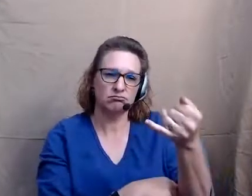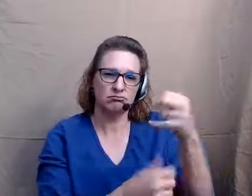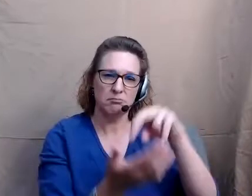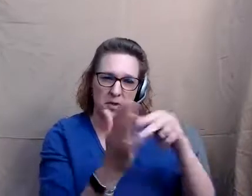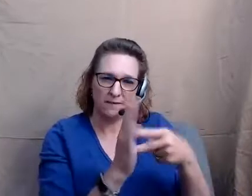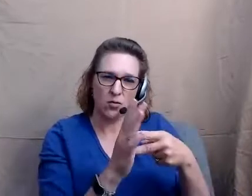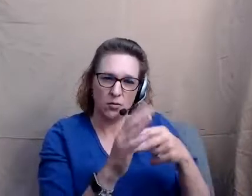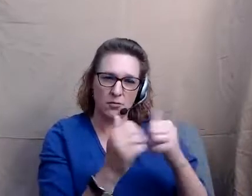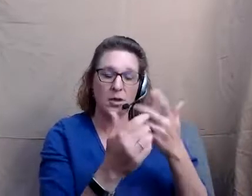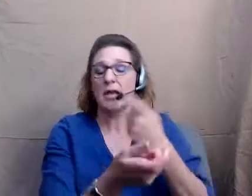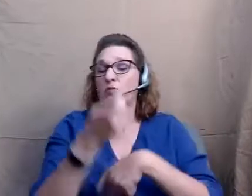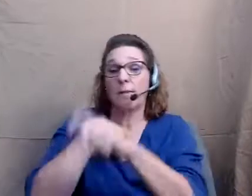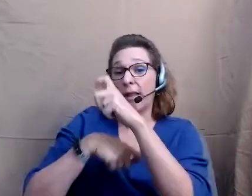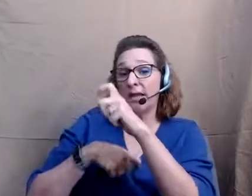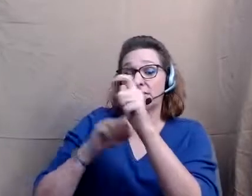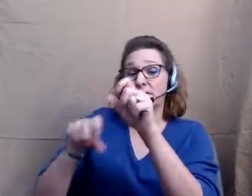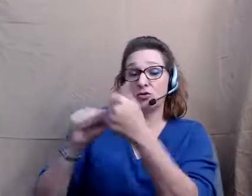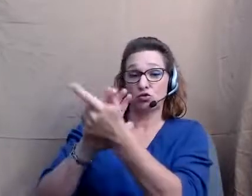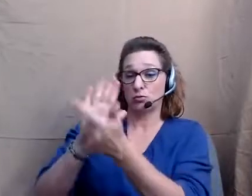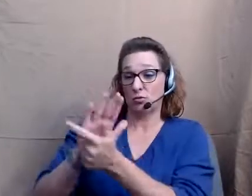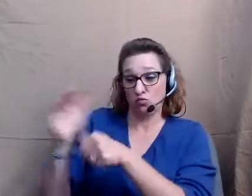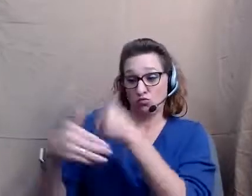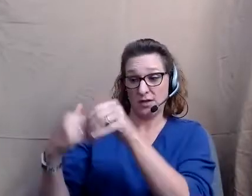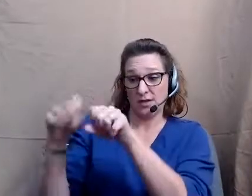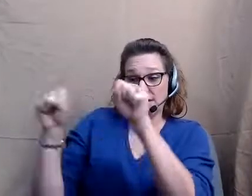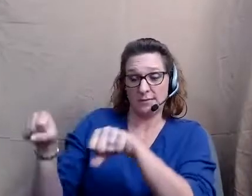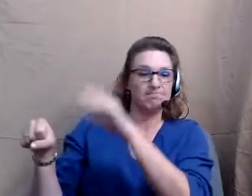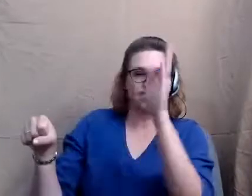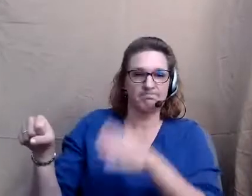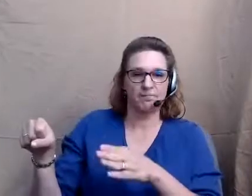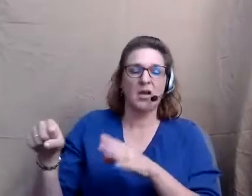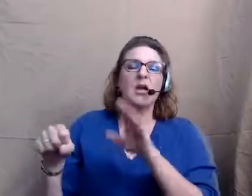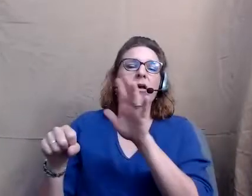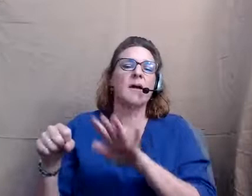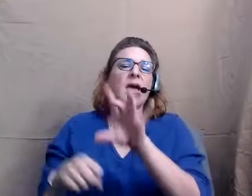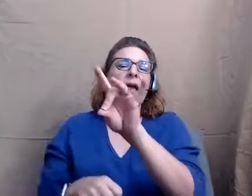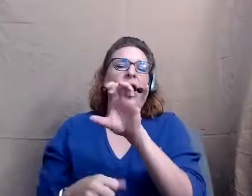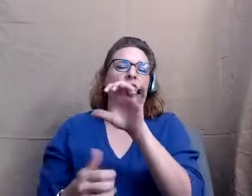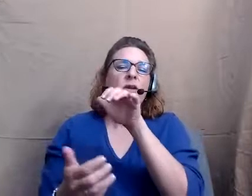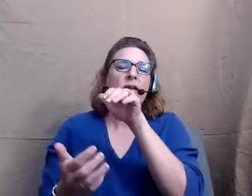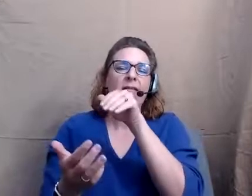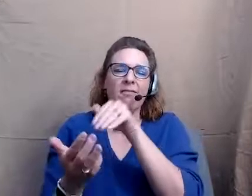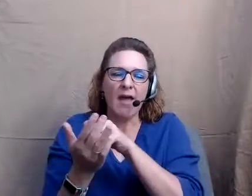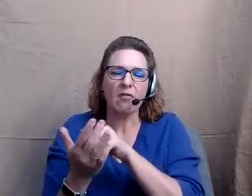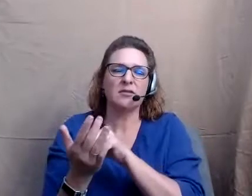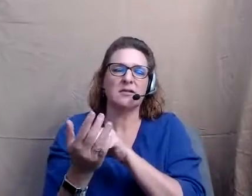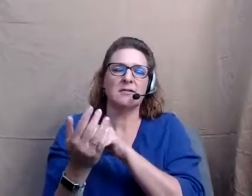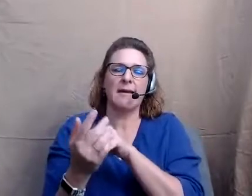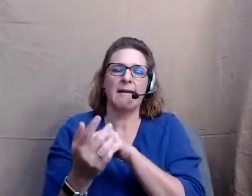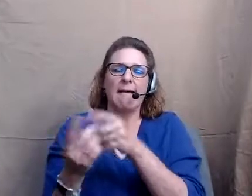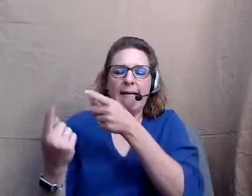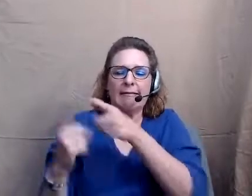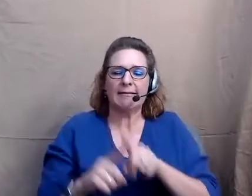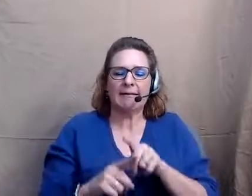going to replace the criminal processing system that we have now. There are about 800,000 incidents of intimate partner violence each